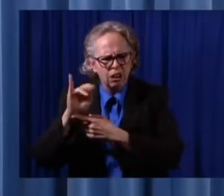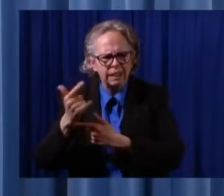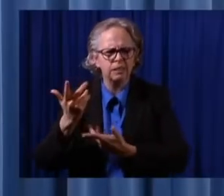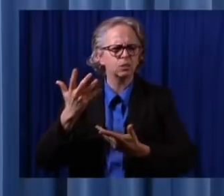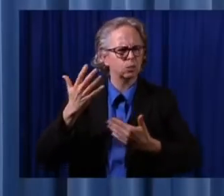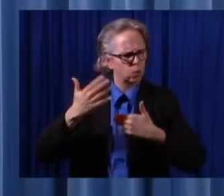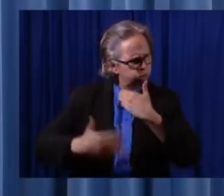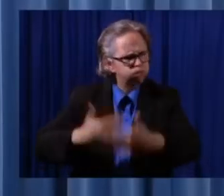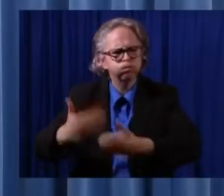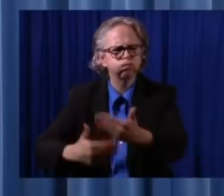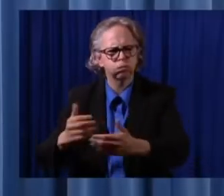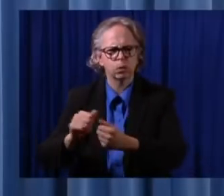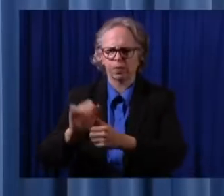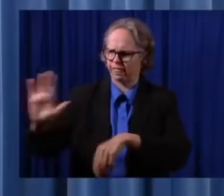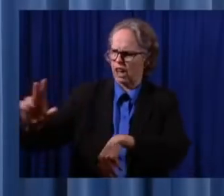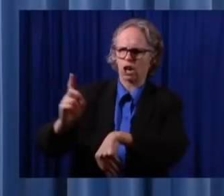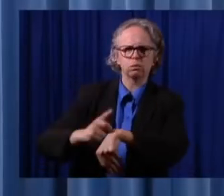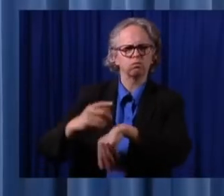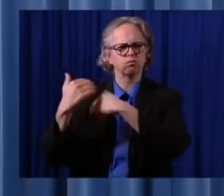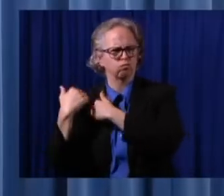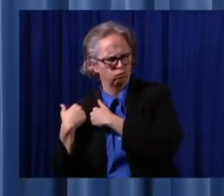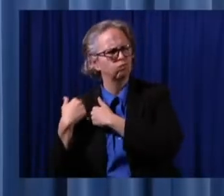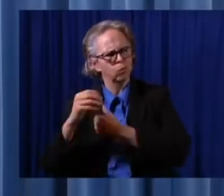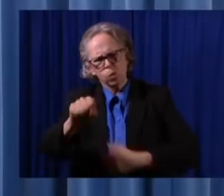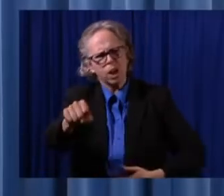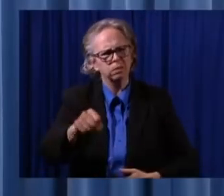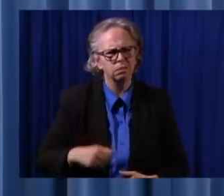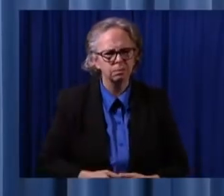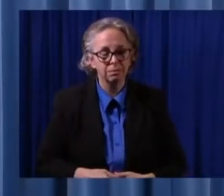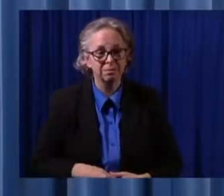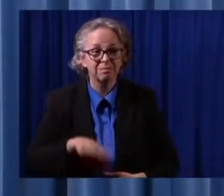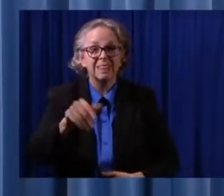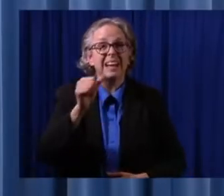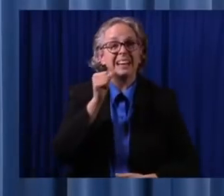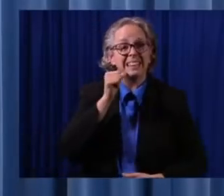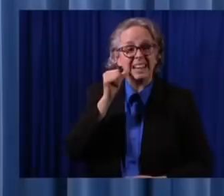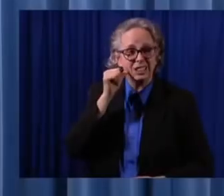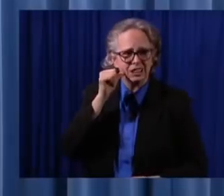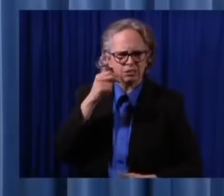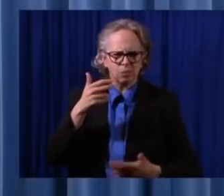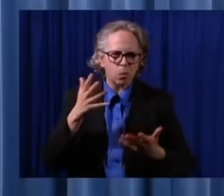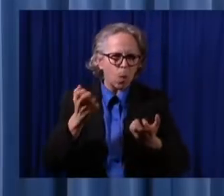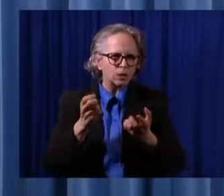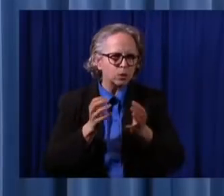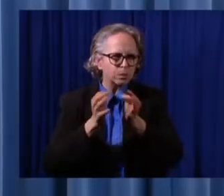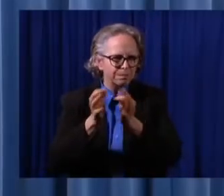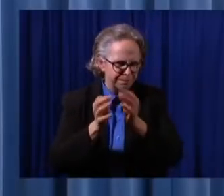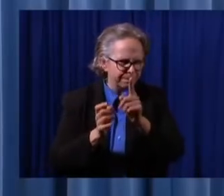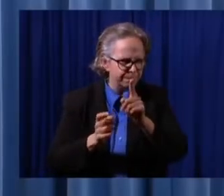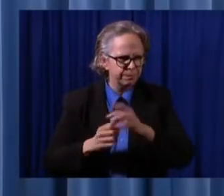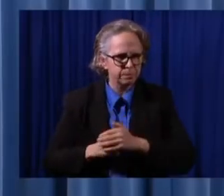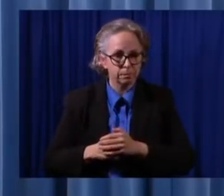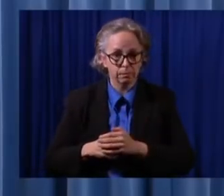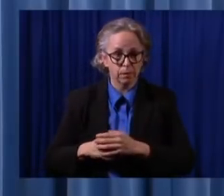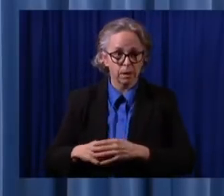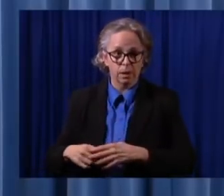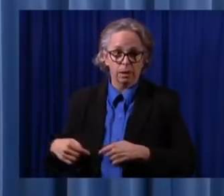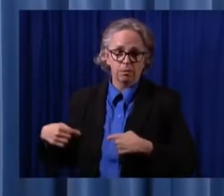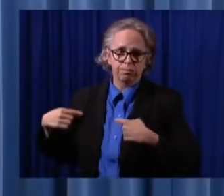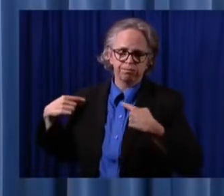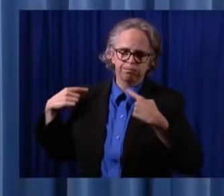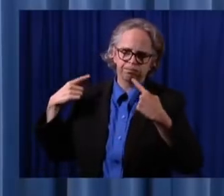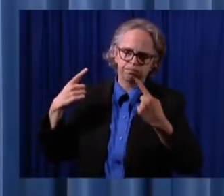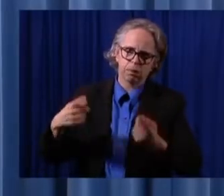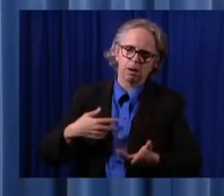lay out yesterday is some of the things that have been talked about for a long time. I do not claim